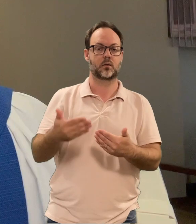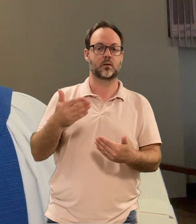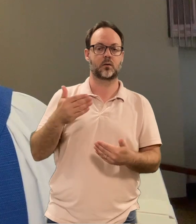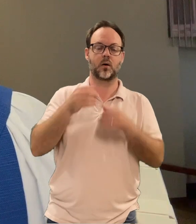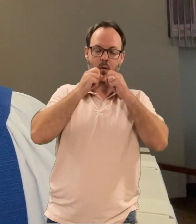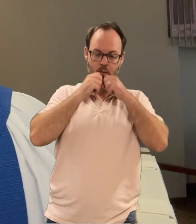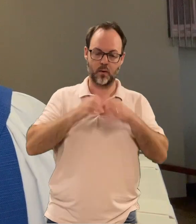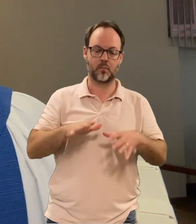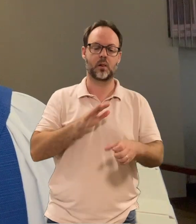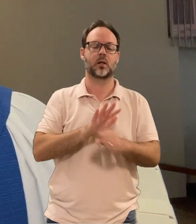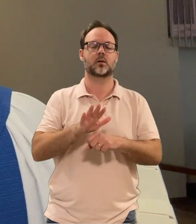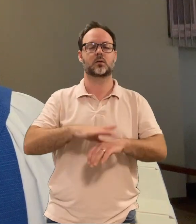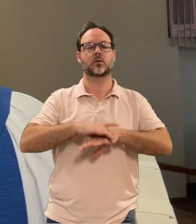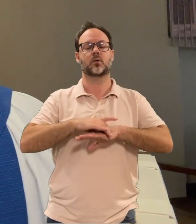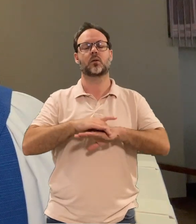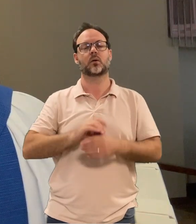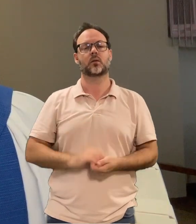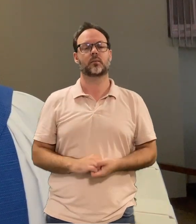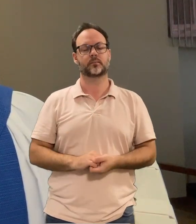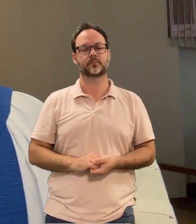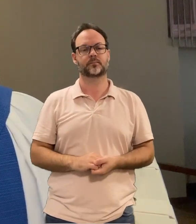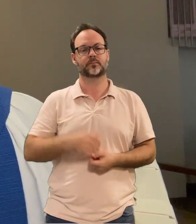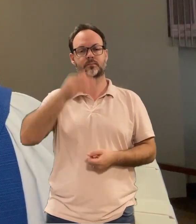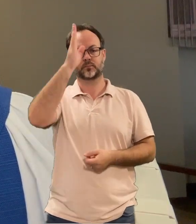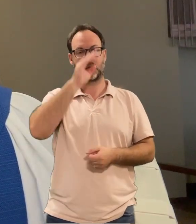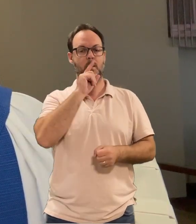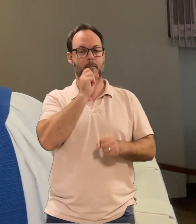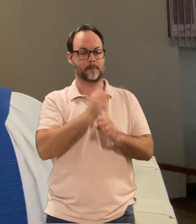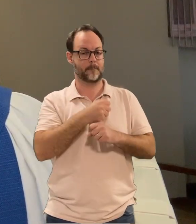his descendants would bless the entire earth.